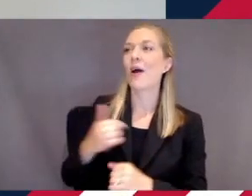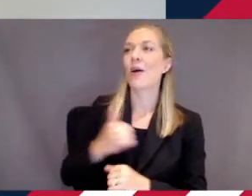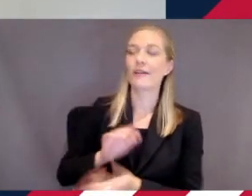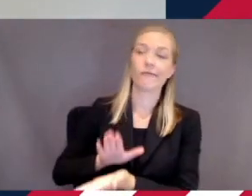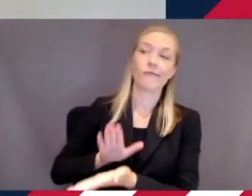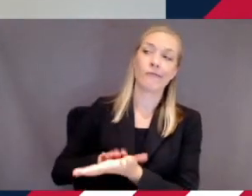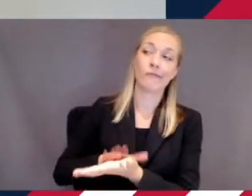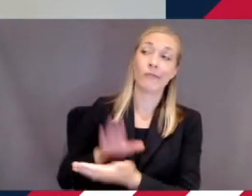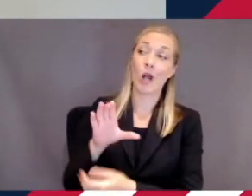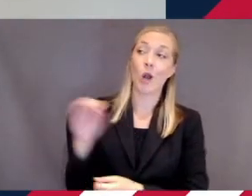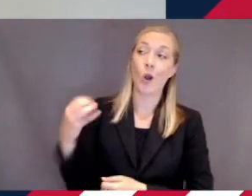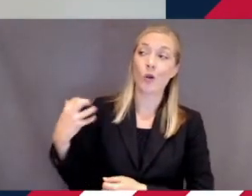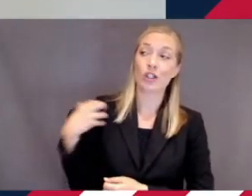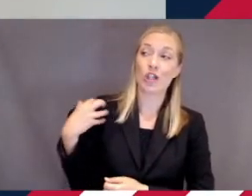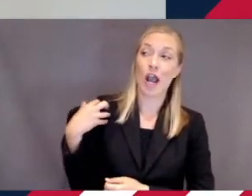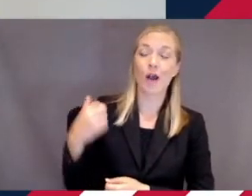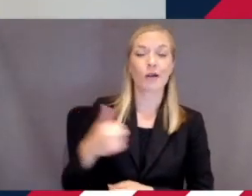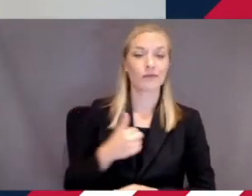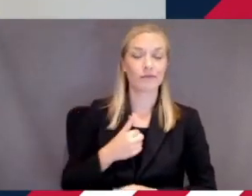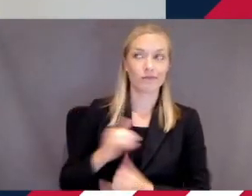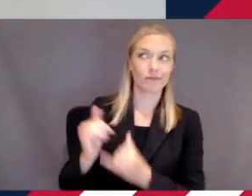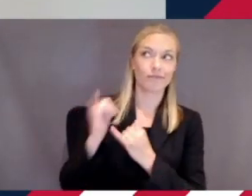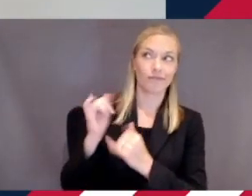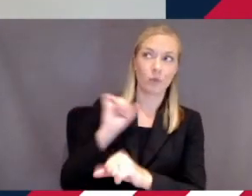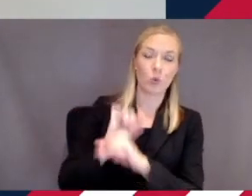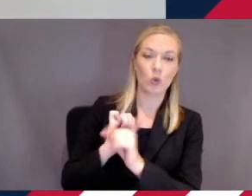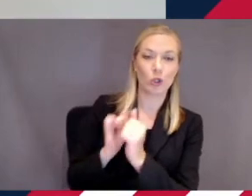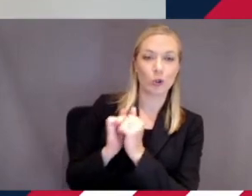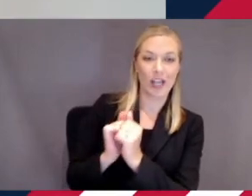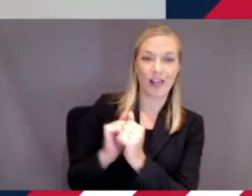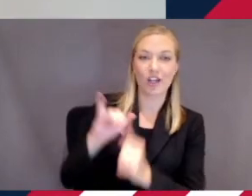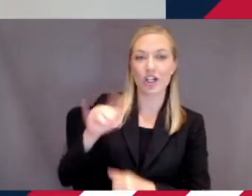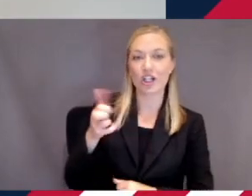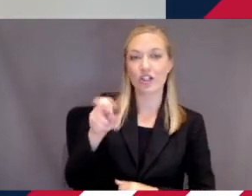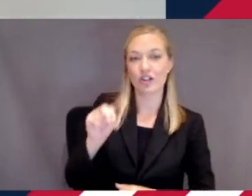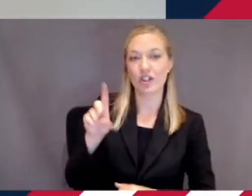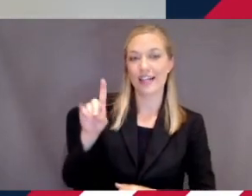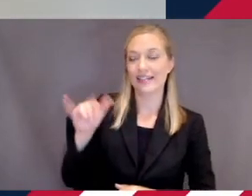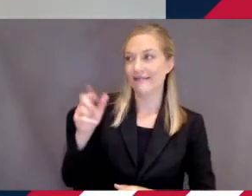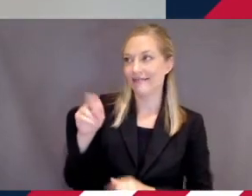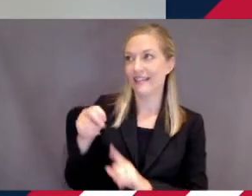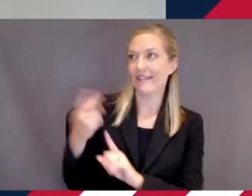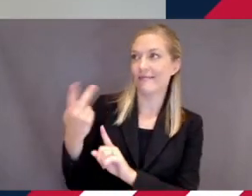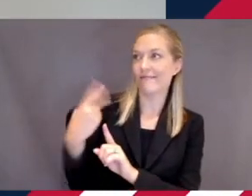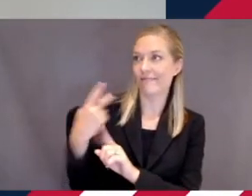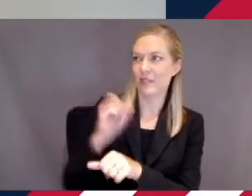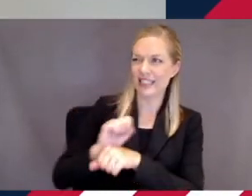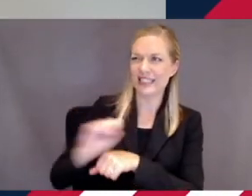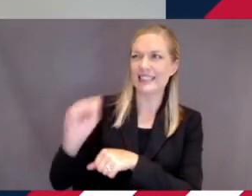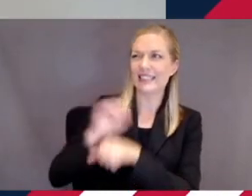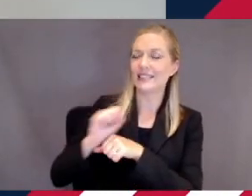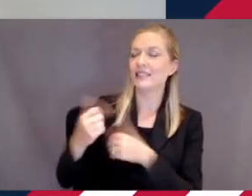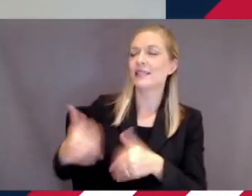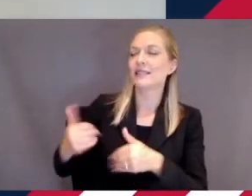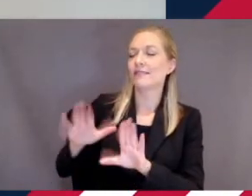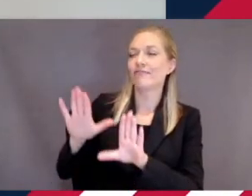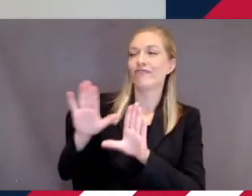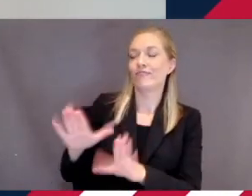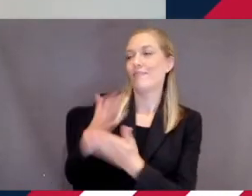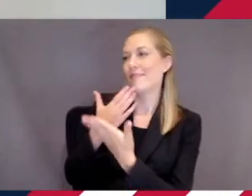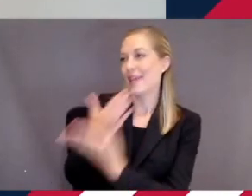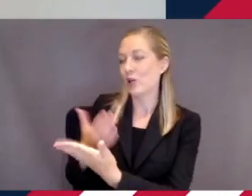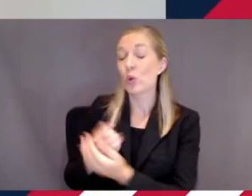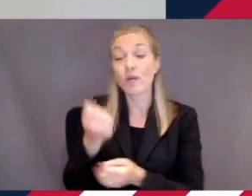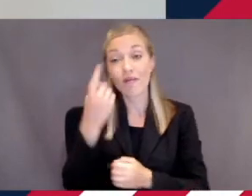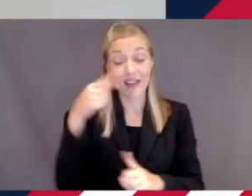Jen O'Malley Dillon, the critical work she's doing to elect Joe Biden. This is called the Unity Resolution, and it